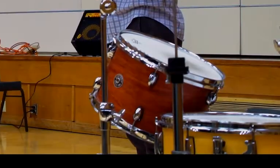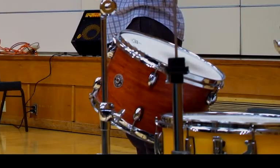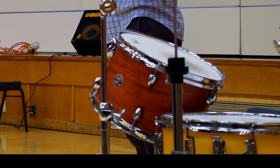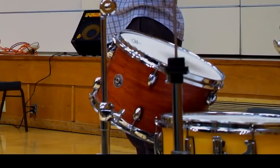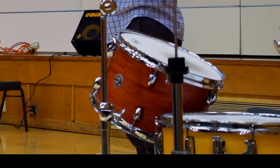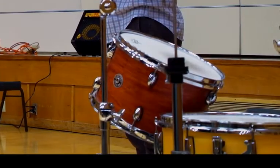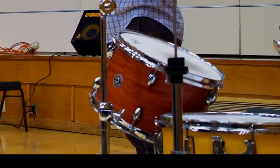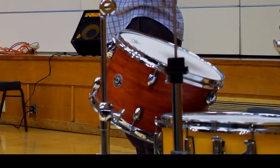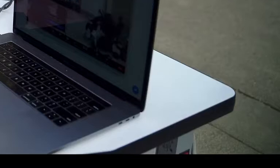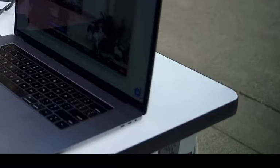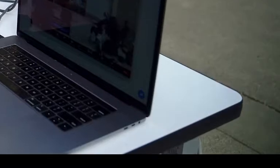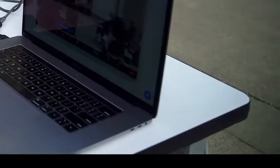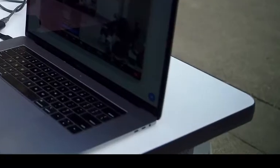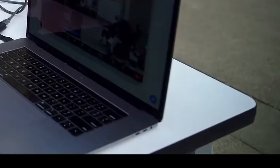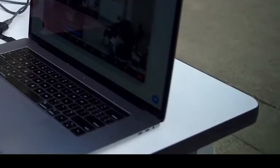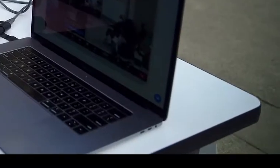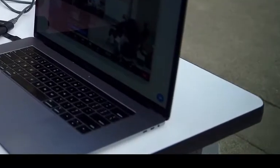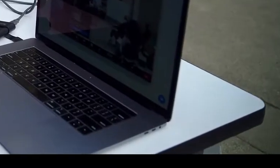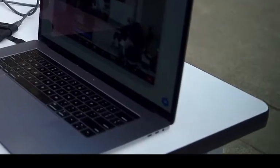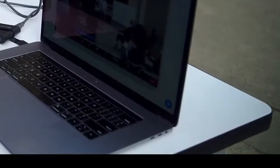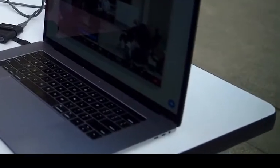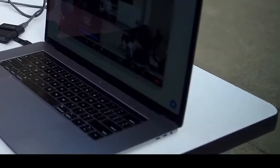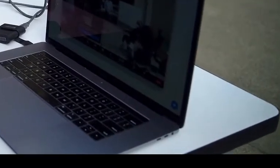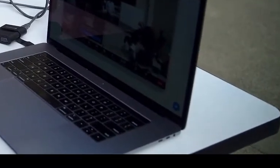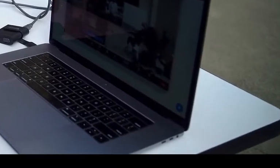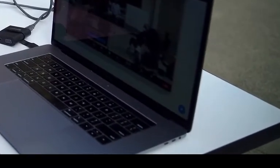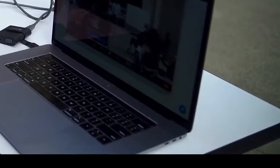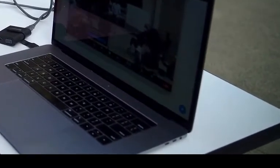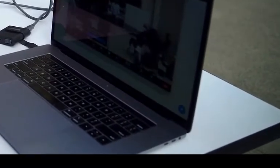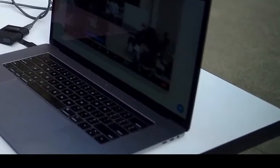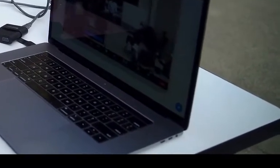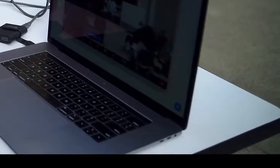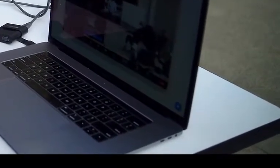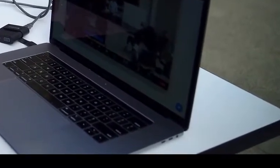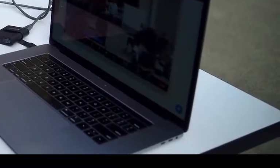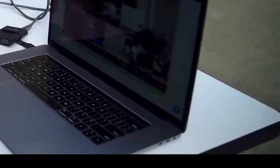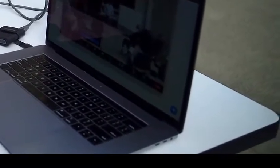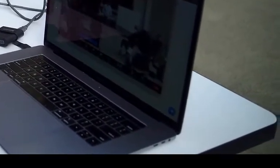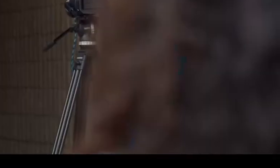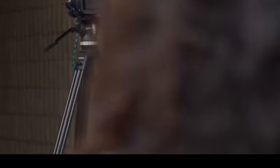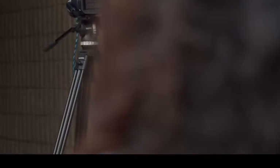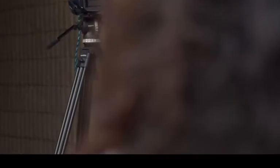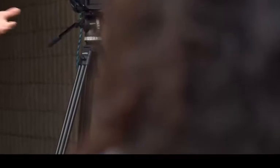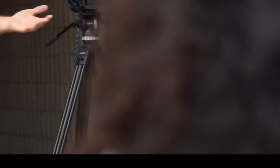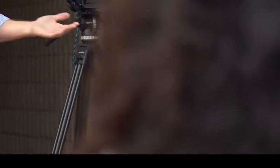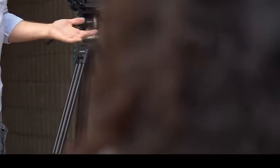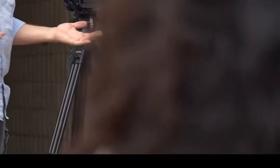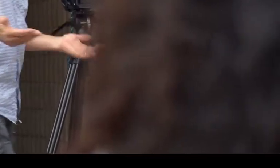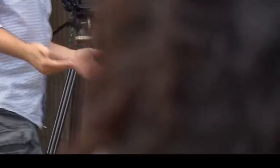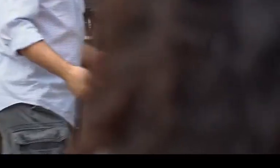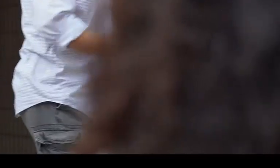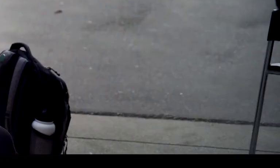meet your teachers in person. We're gonna have the Zoom running from back here over there, and we have a wireless mic,